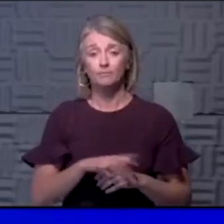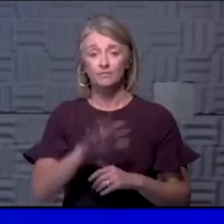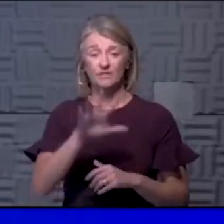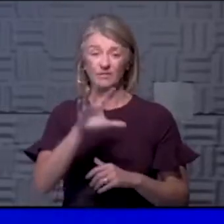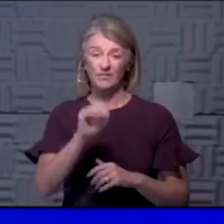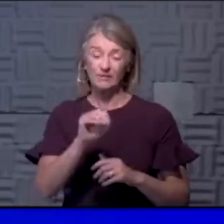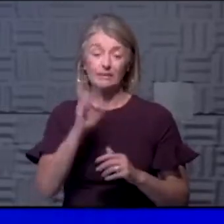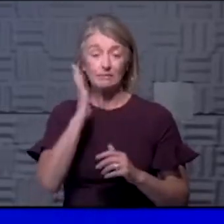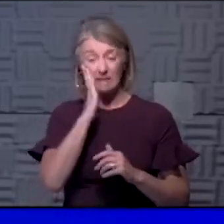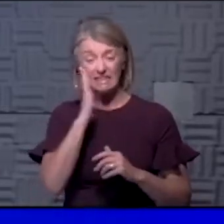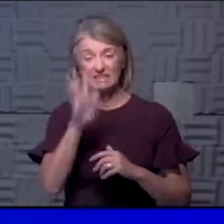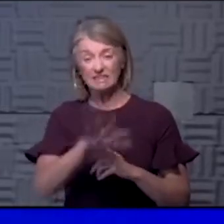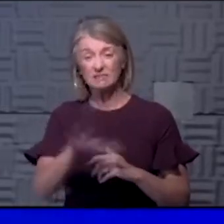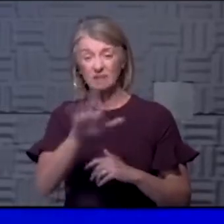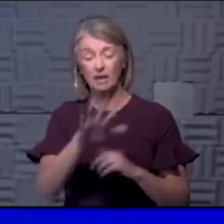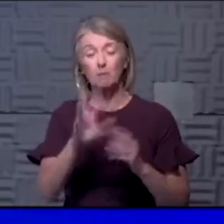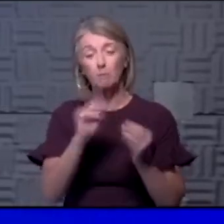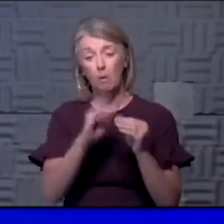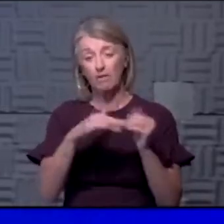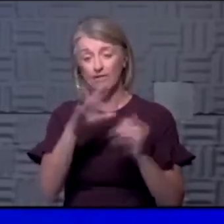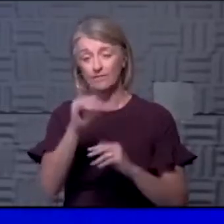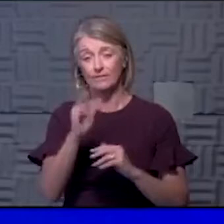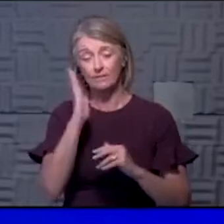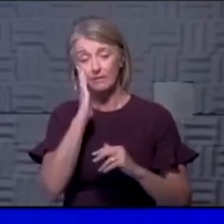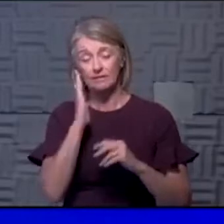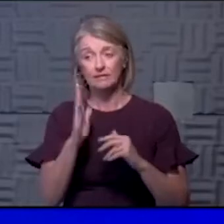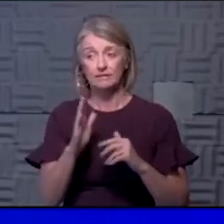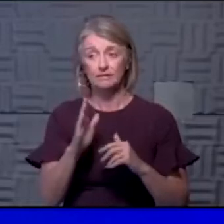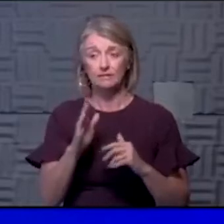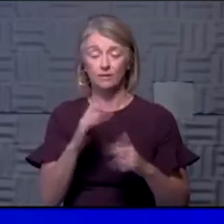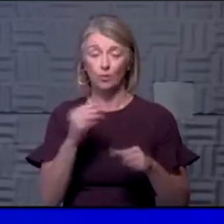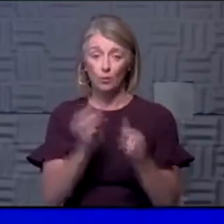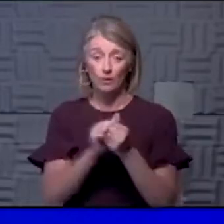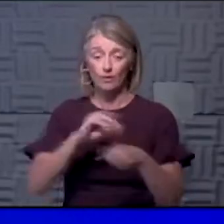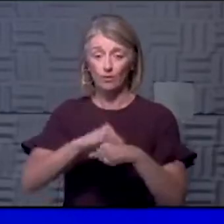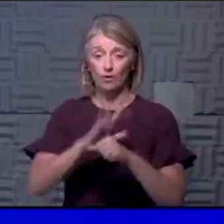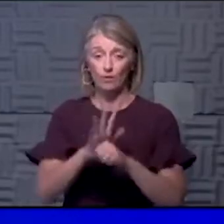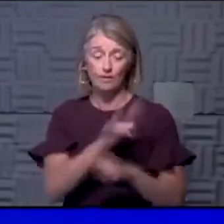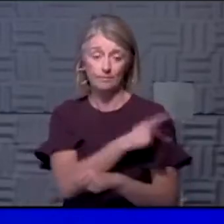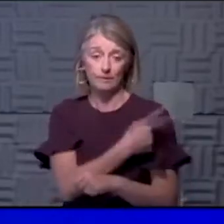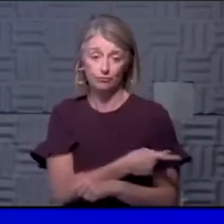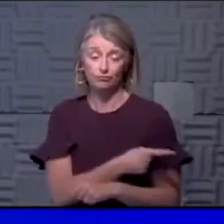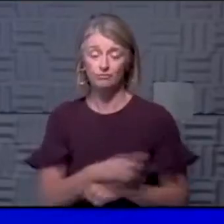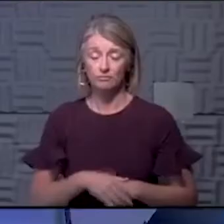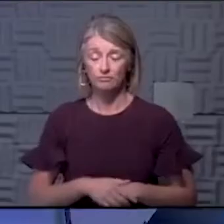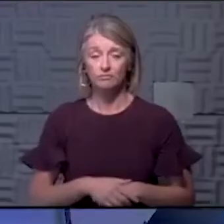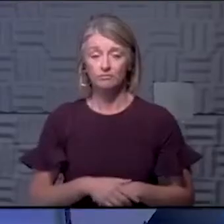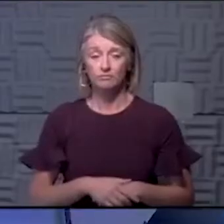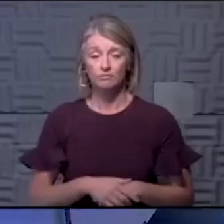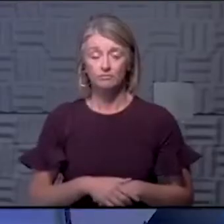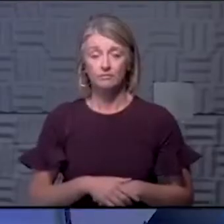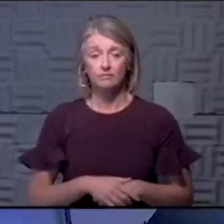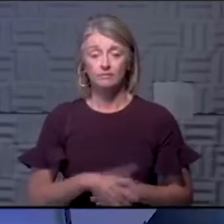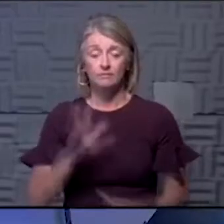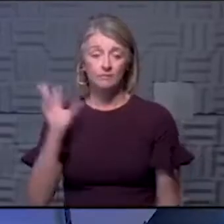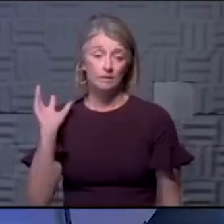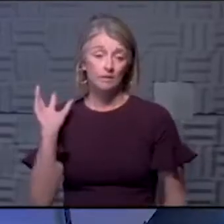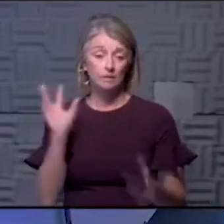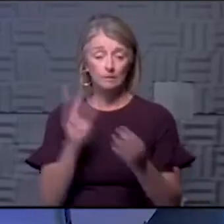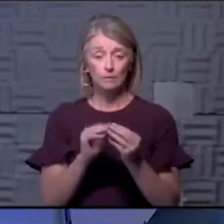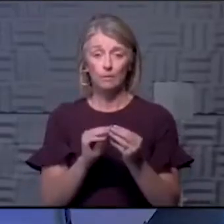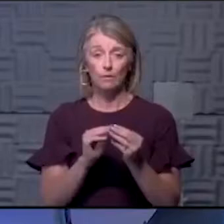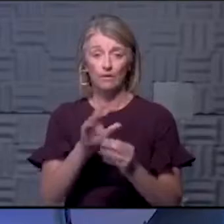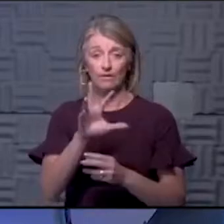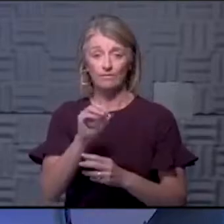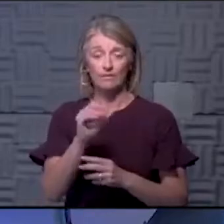50-plus beds that are taken up that really wouldn't otherwise be taken up here in the hospital. Yeah, so a total then